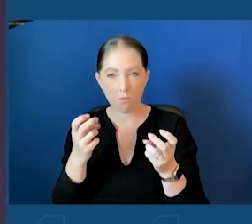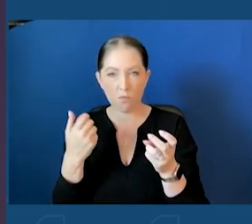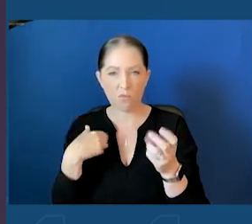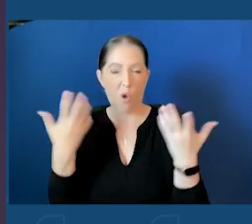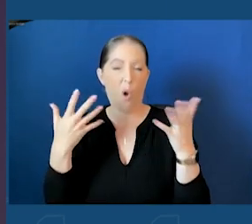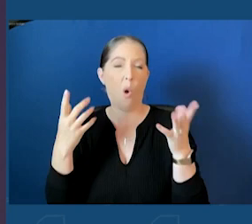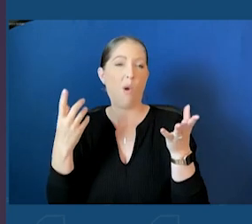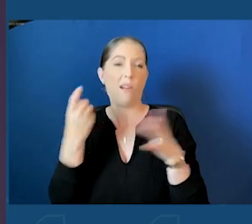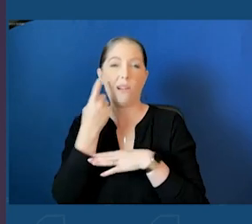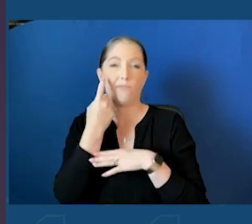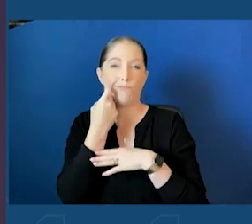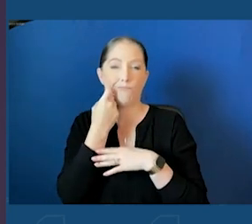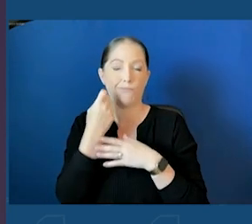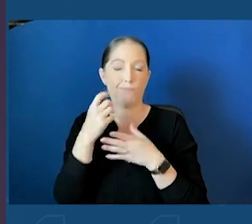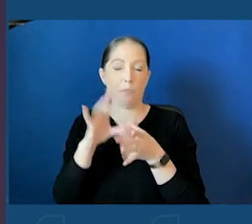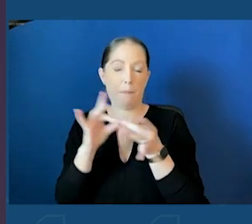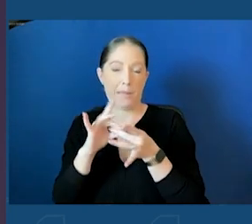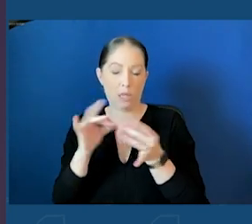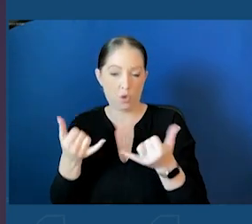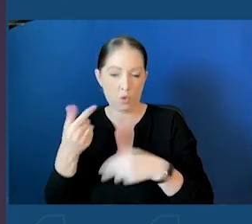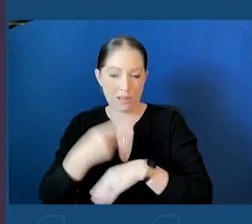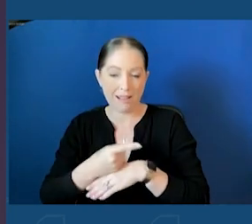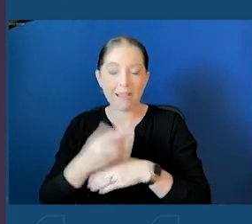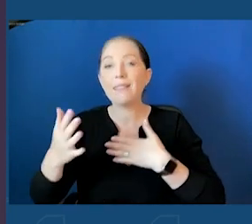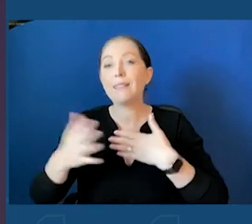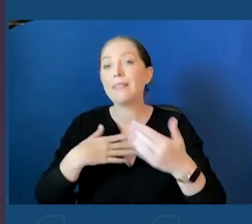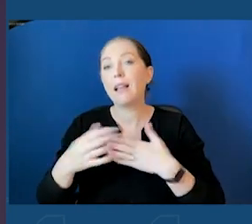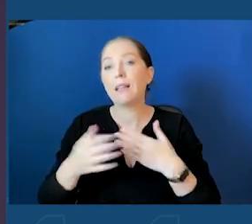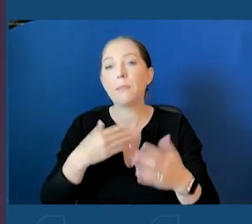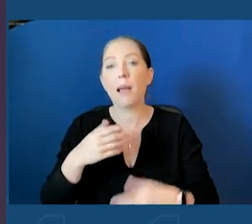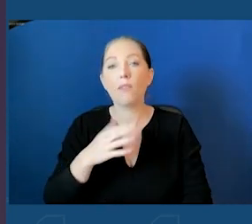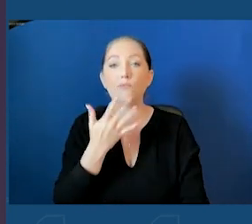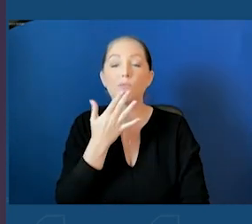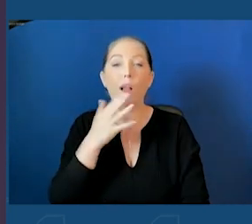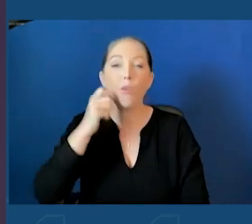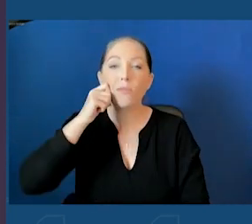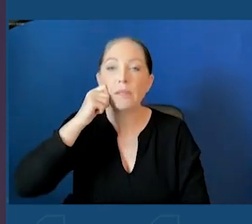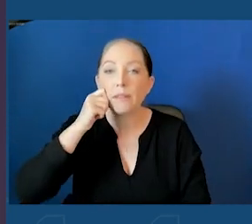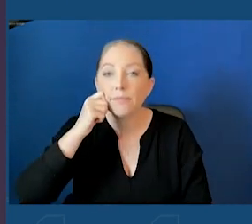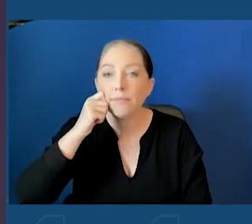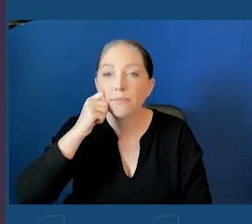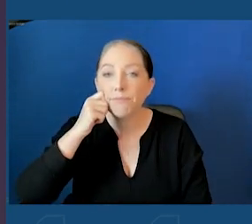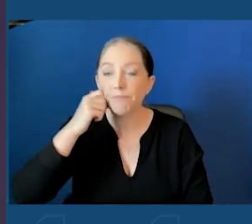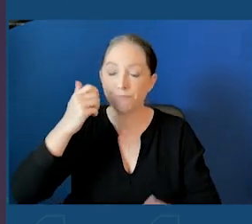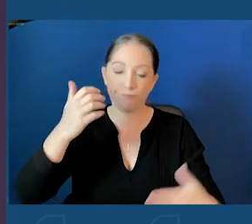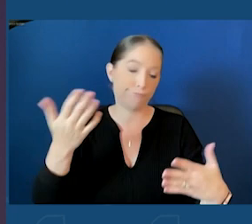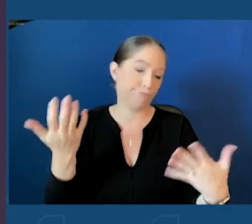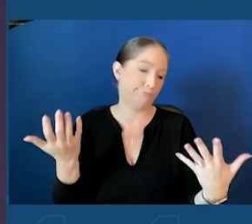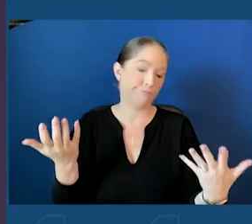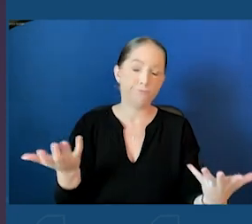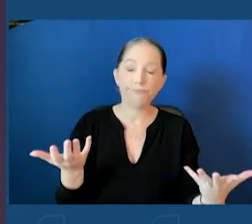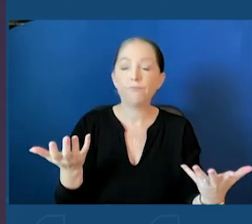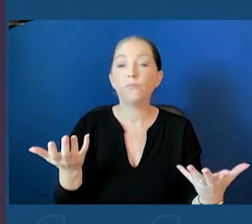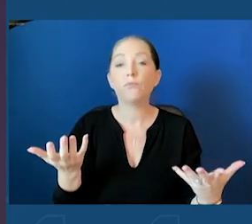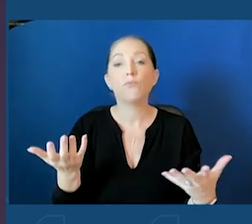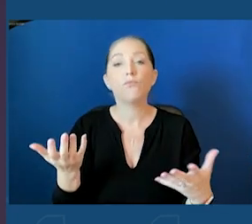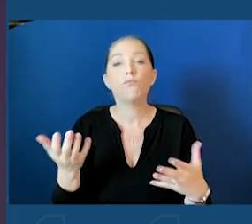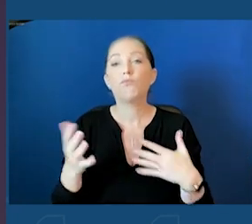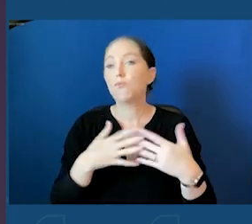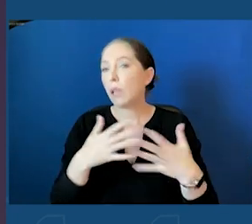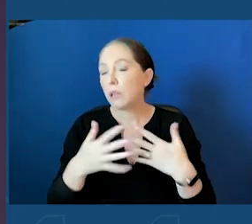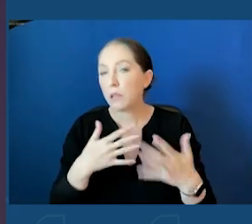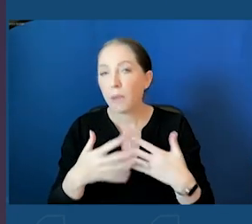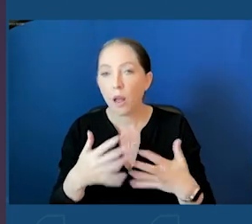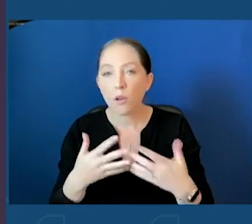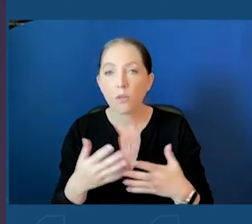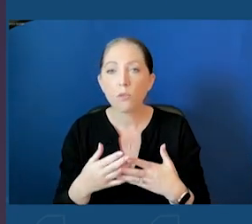it doesn't matter what the color of your skin is. It doesn't matter to whom